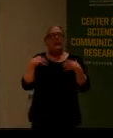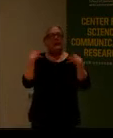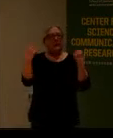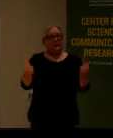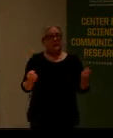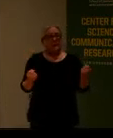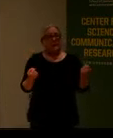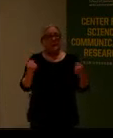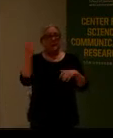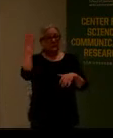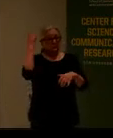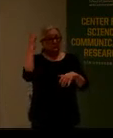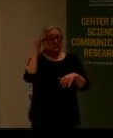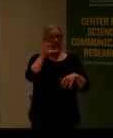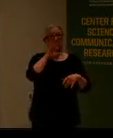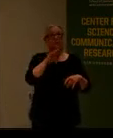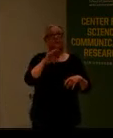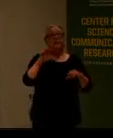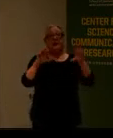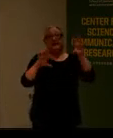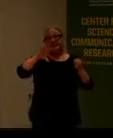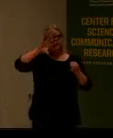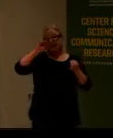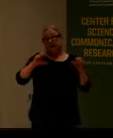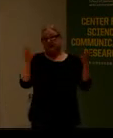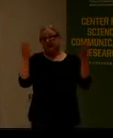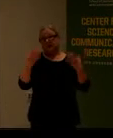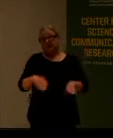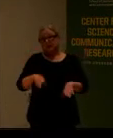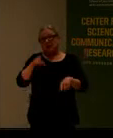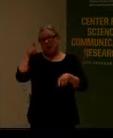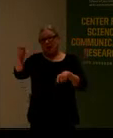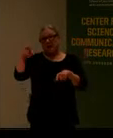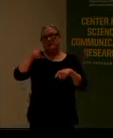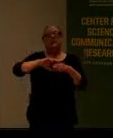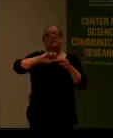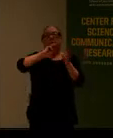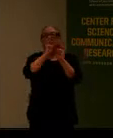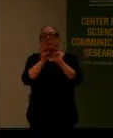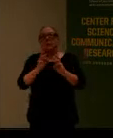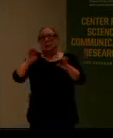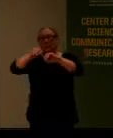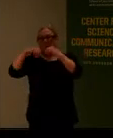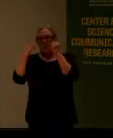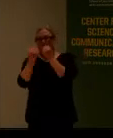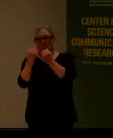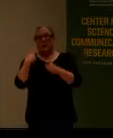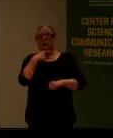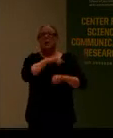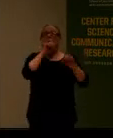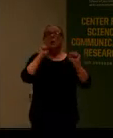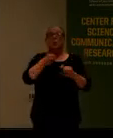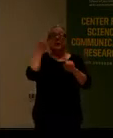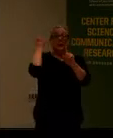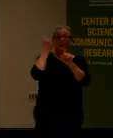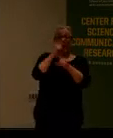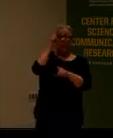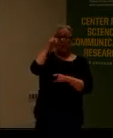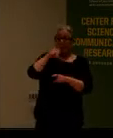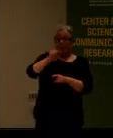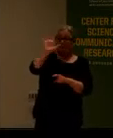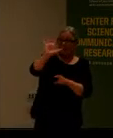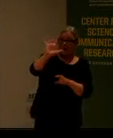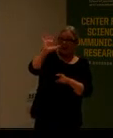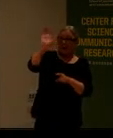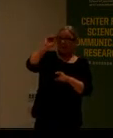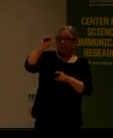is a 50-50 chance, according to the World Meteorologic Organization, that we could hit 1.5 degrees Celsius in